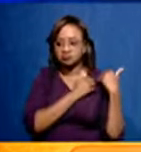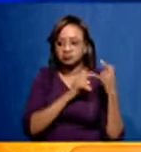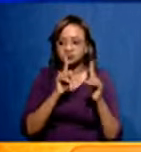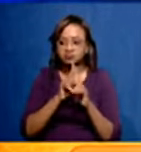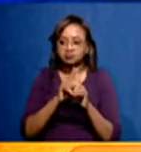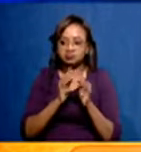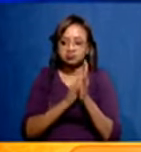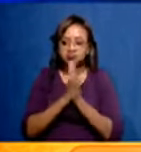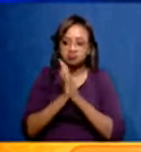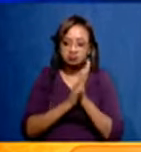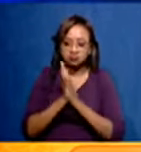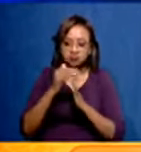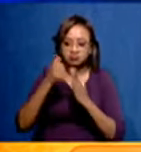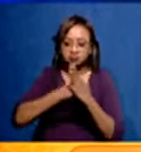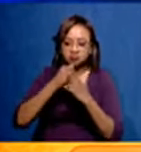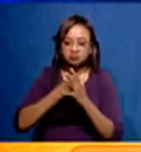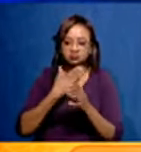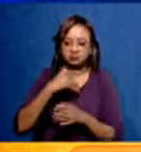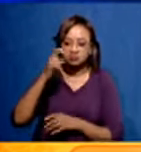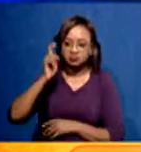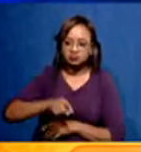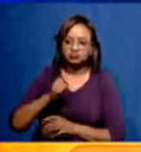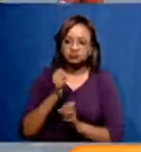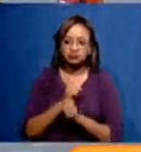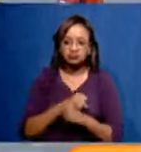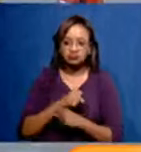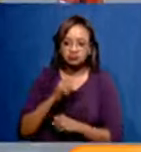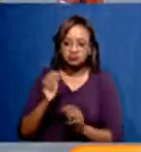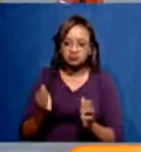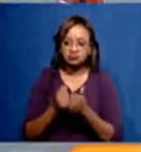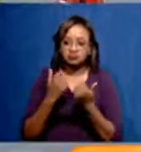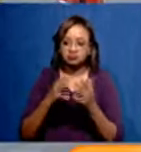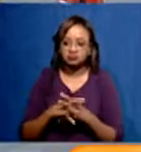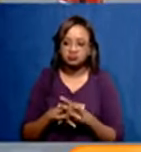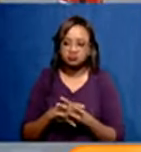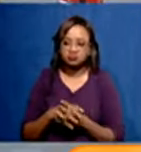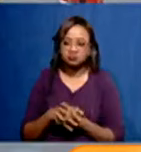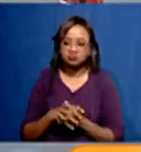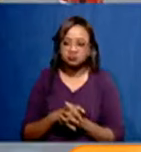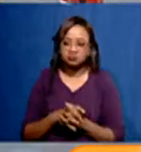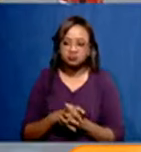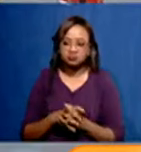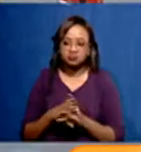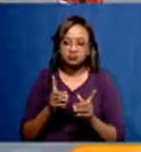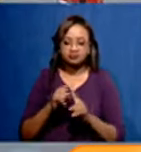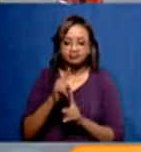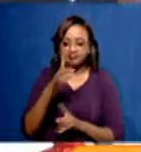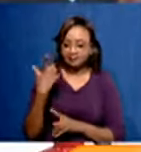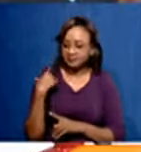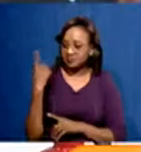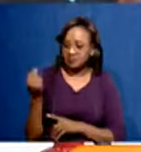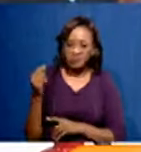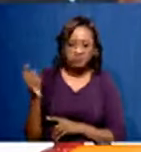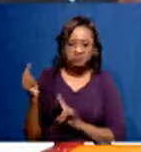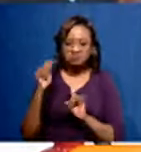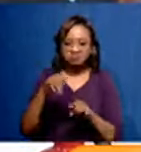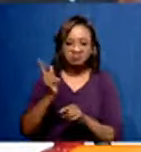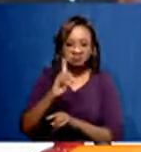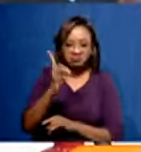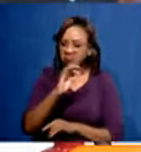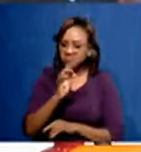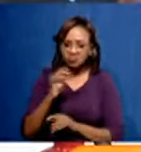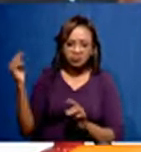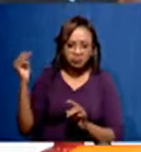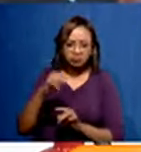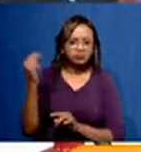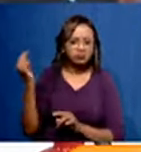extremely determined to make this happen. And we must point out at this time, Prof, that you just didn't arrive in Nairobi a couple of weeks or a couple of months ago. You've been coming